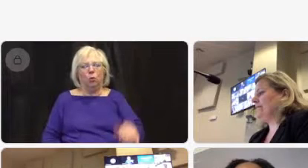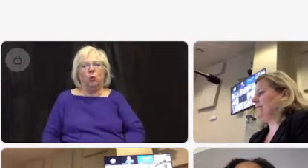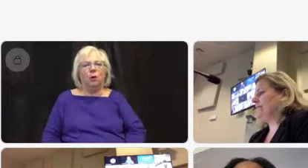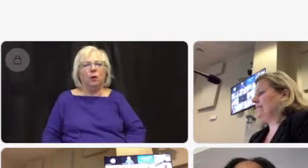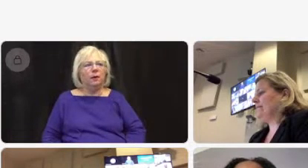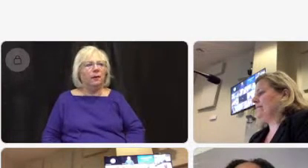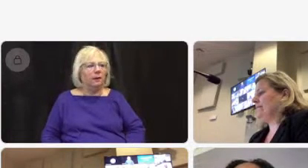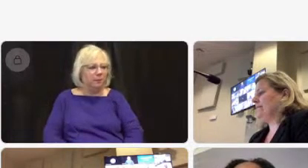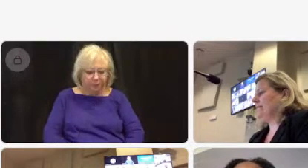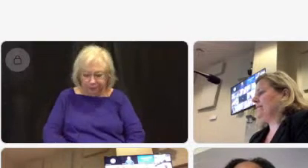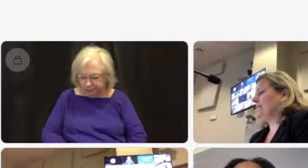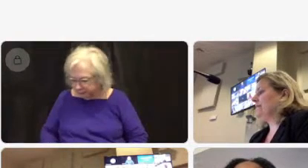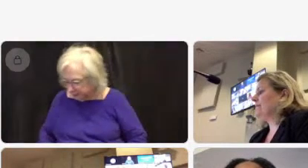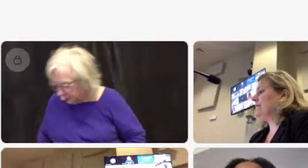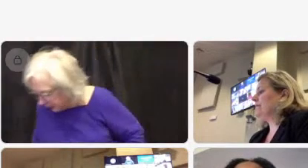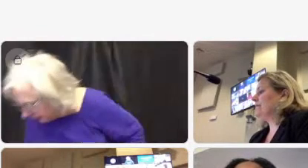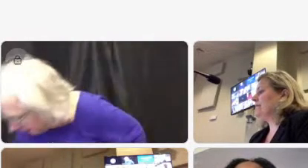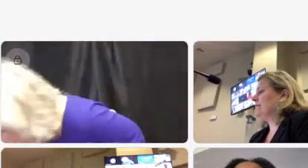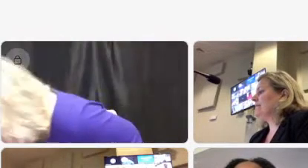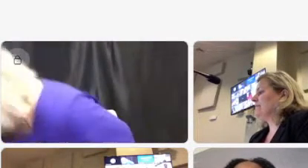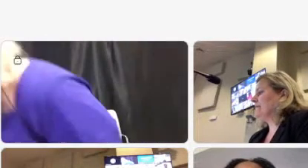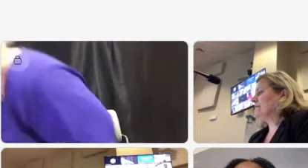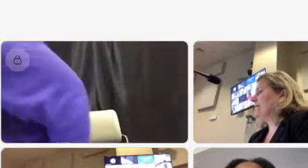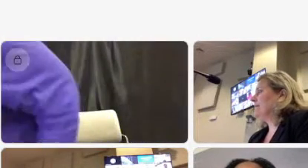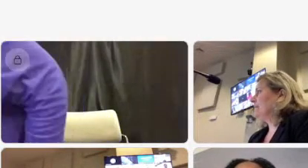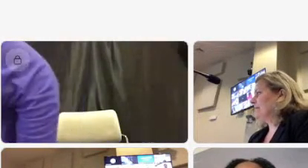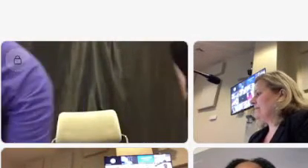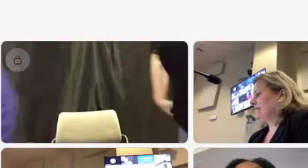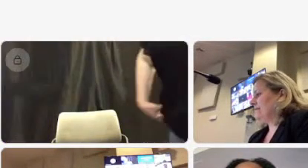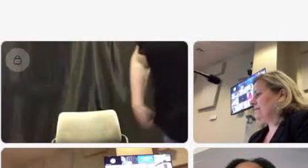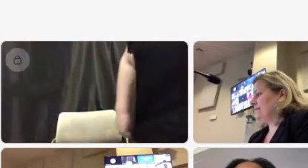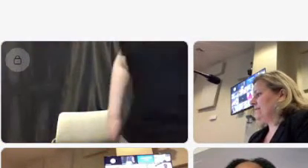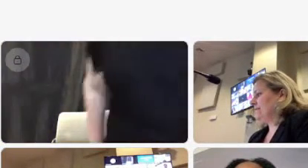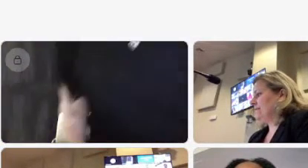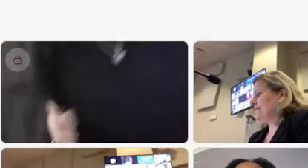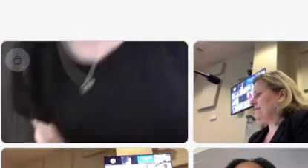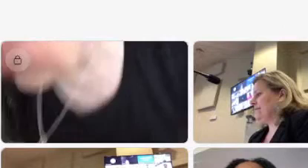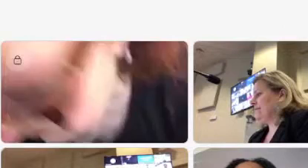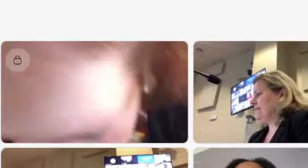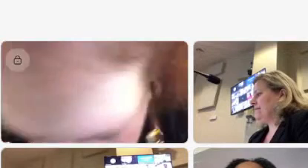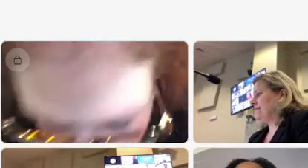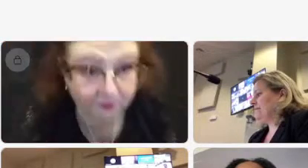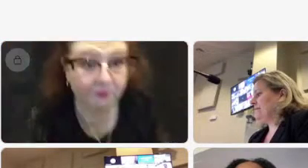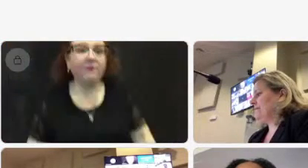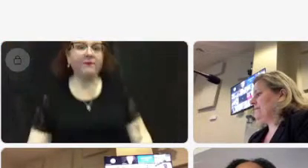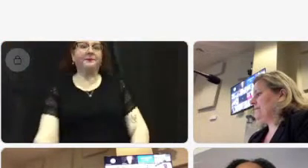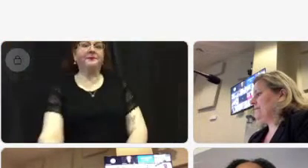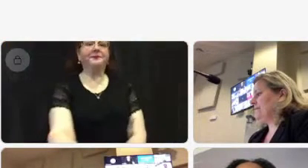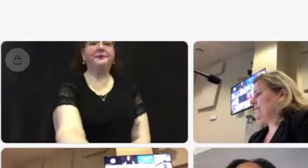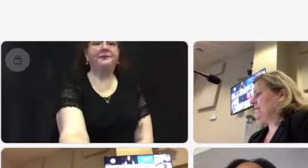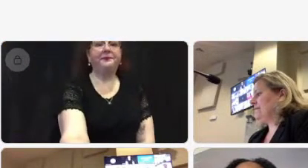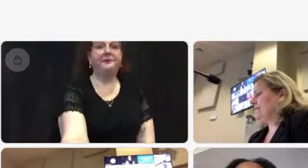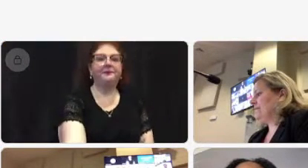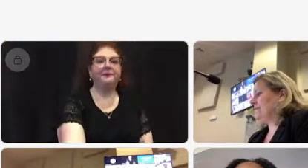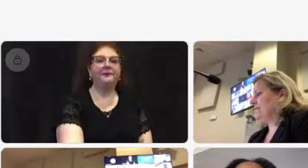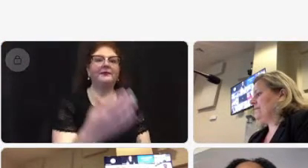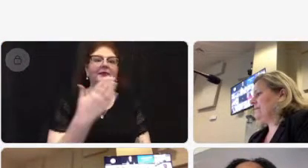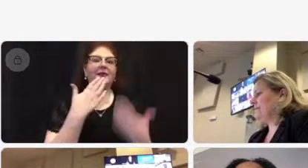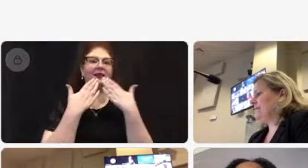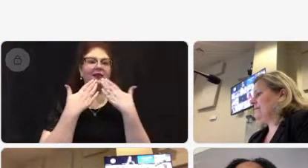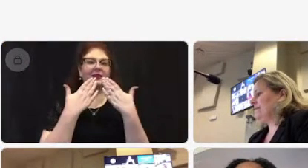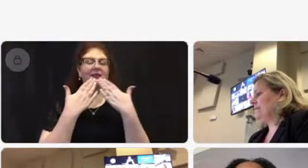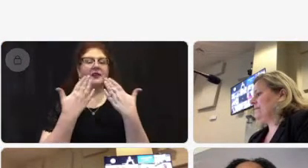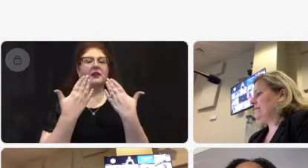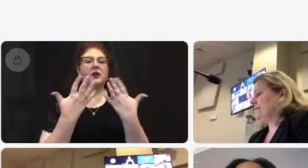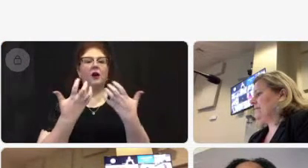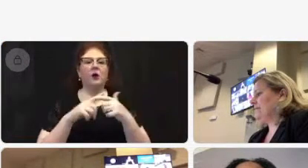Vice Mayor Webb? Thank you. Just to follow that up, I think we've all heard on a couple of the ones that I've